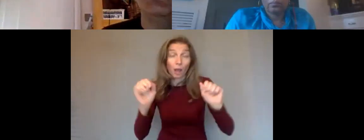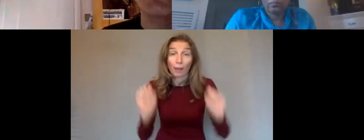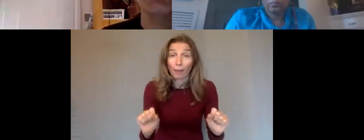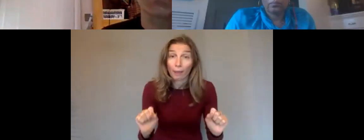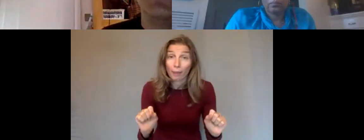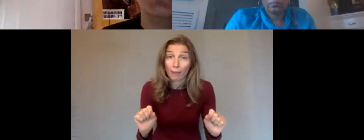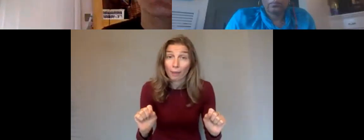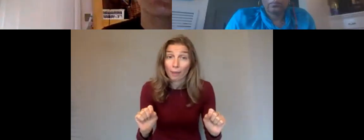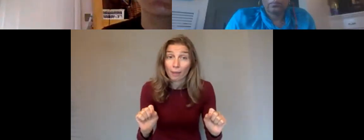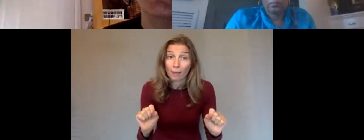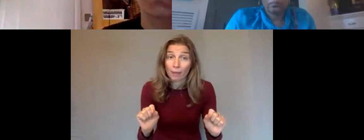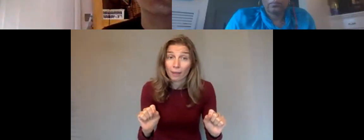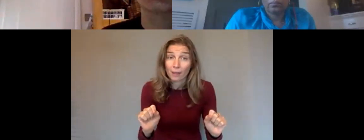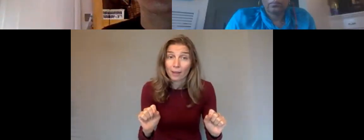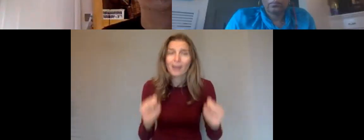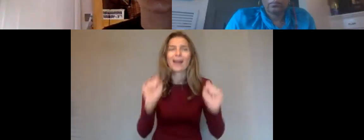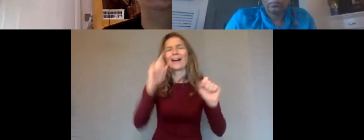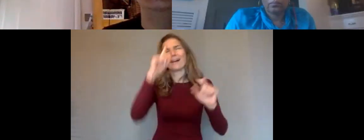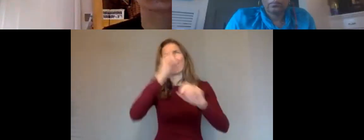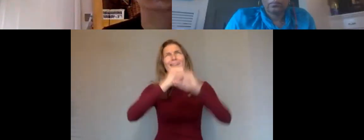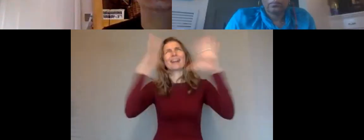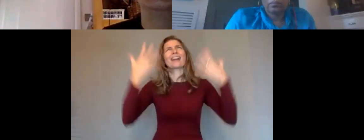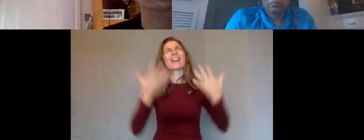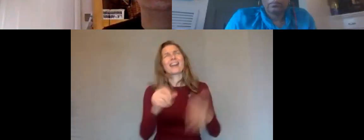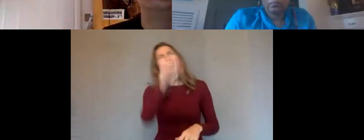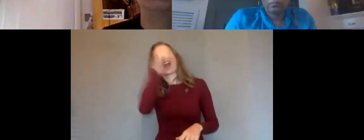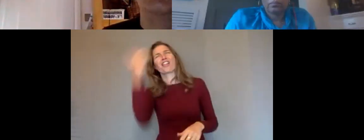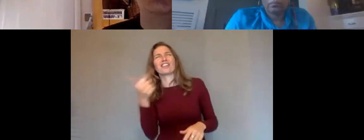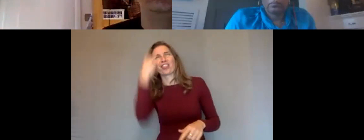If you do another thought experiment and think about what might